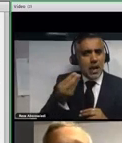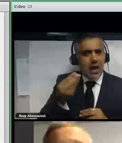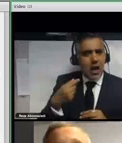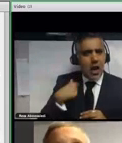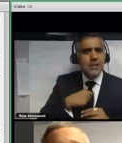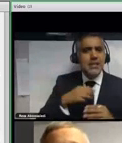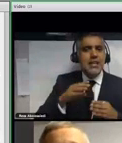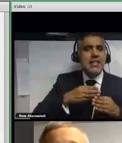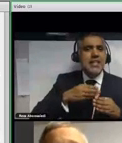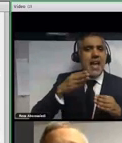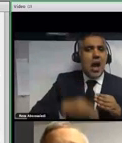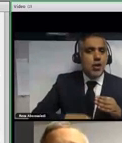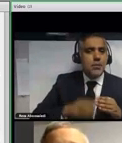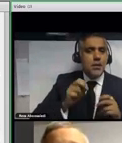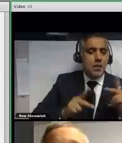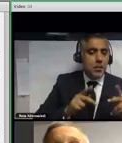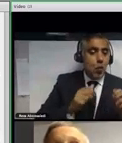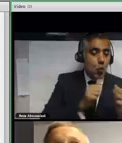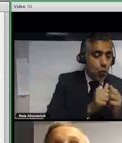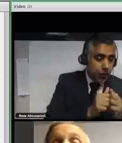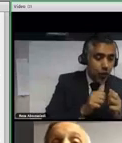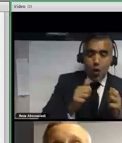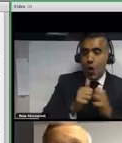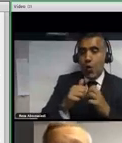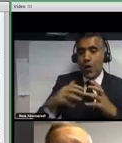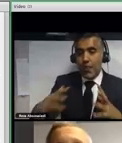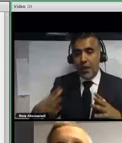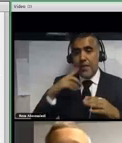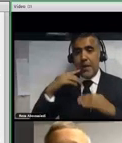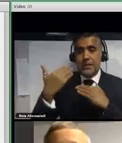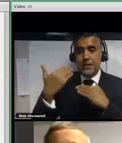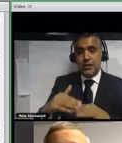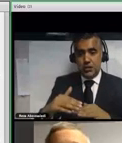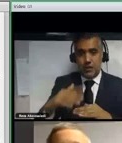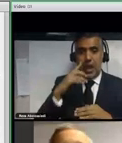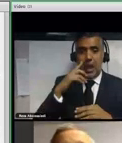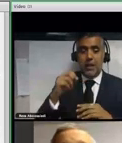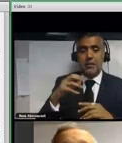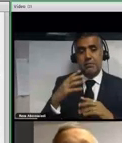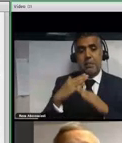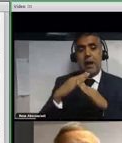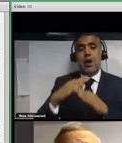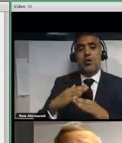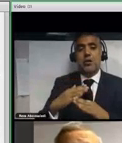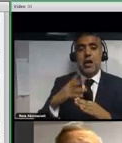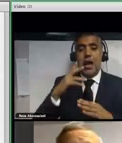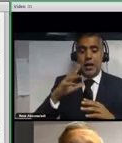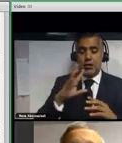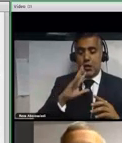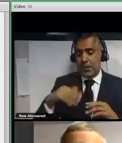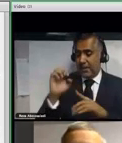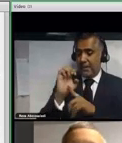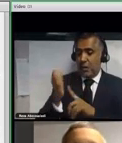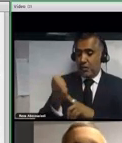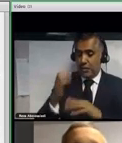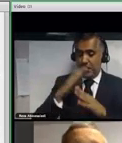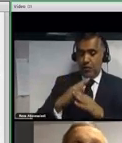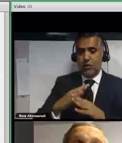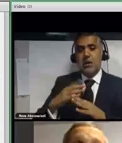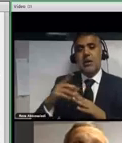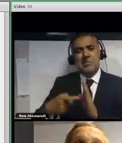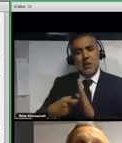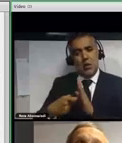of people with and without these limitations, which would be evidence of there being barriers. And getting at the environmental barriers would